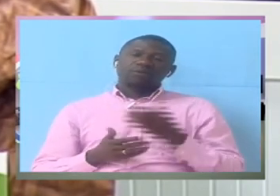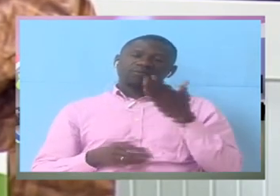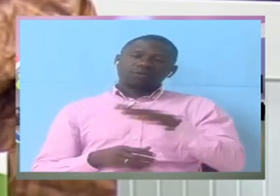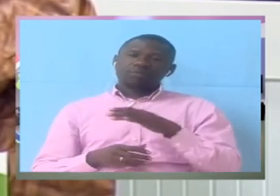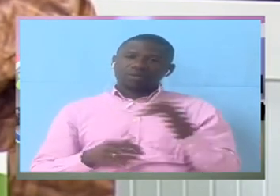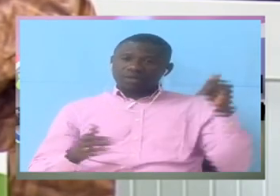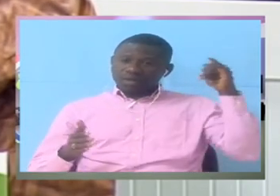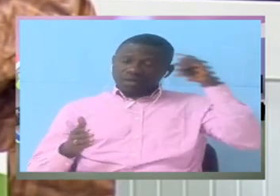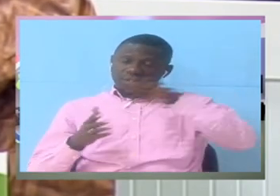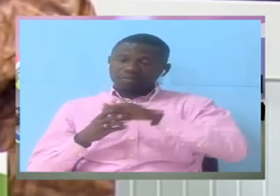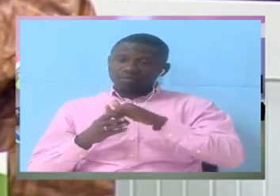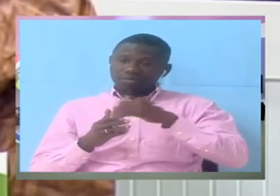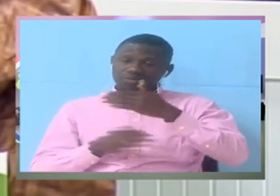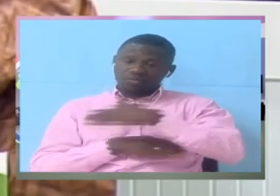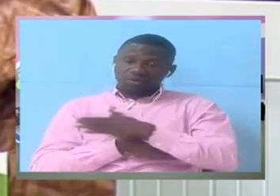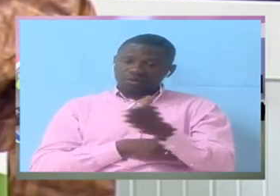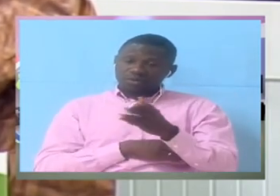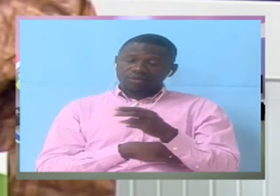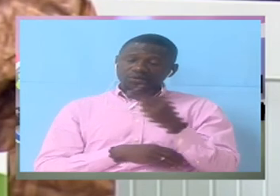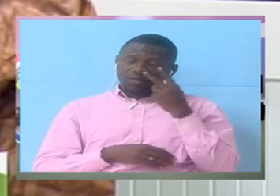gate. Kabo nda president holo kana.